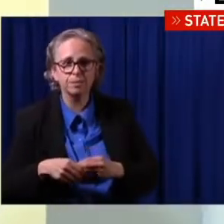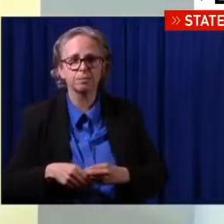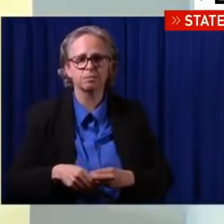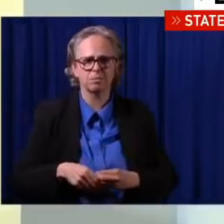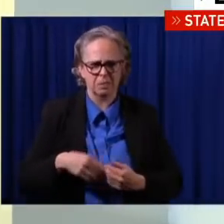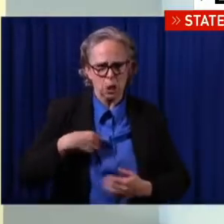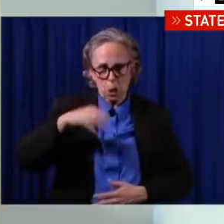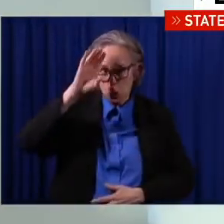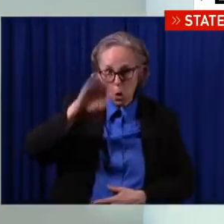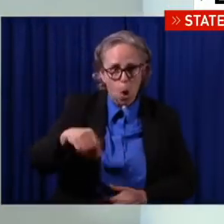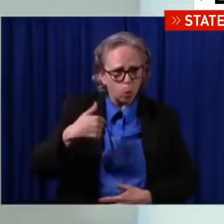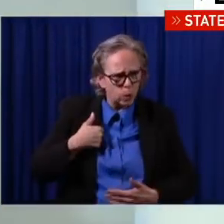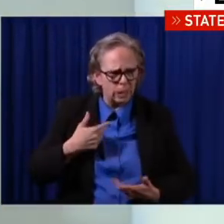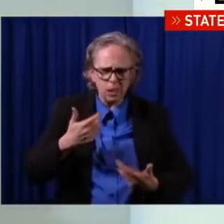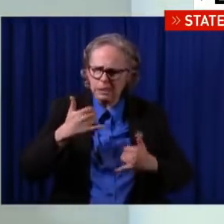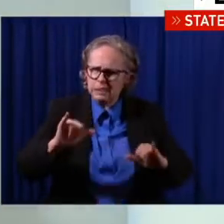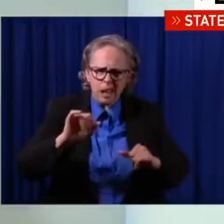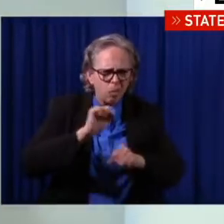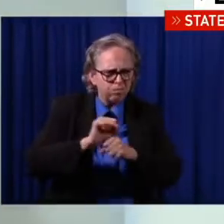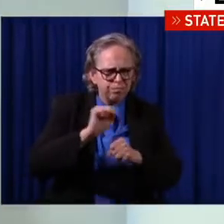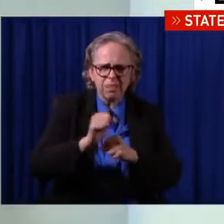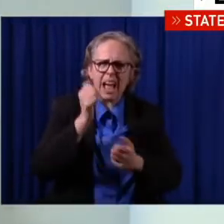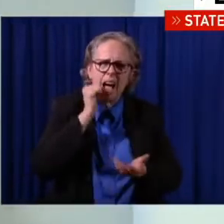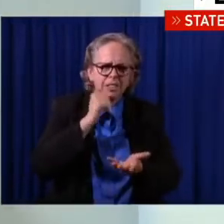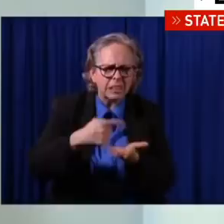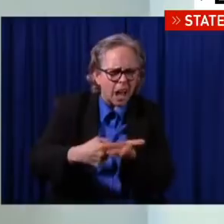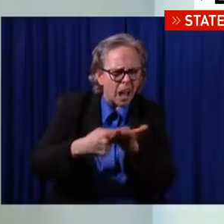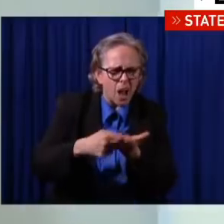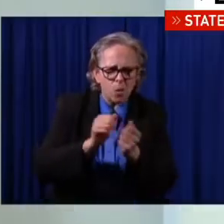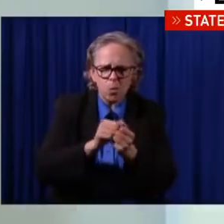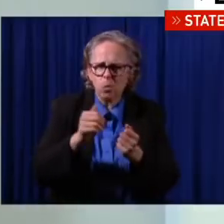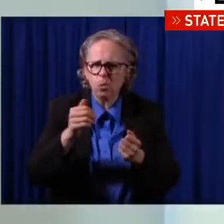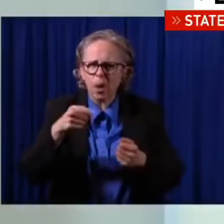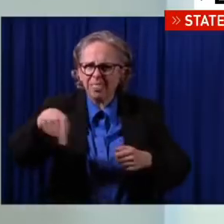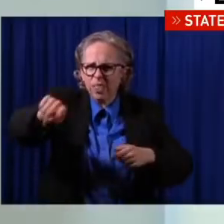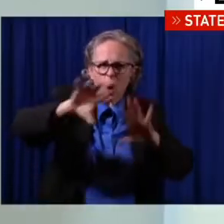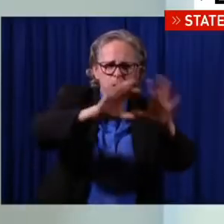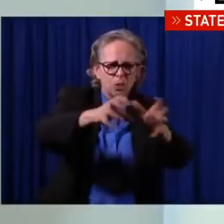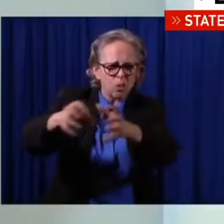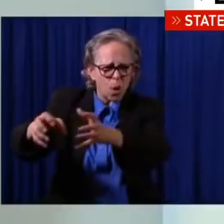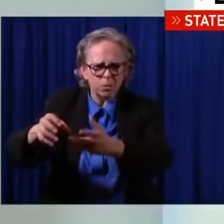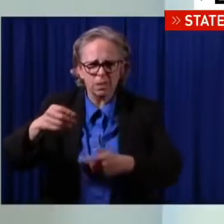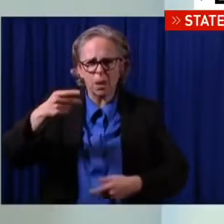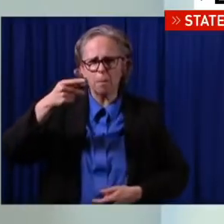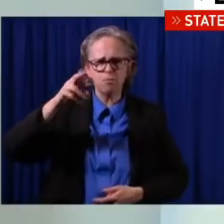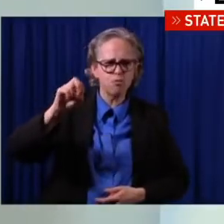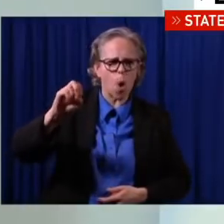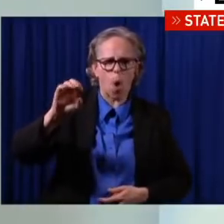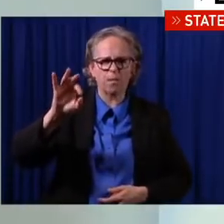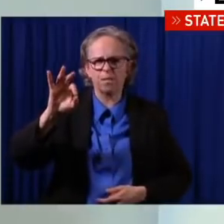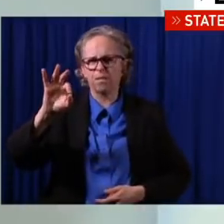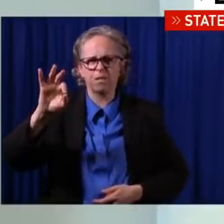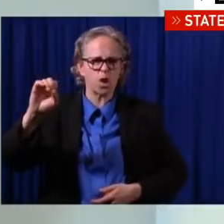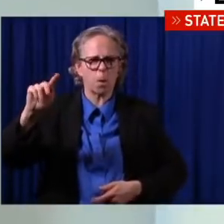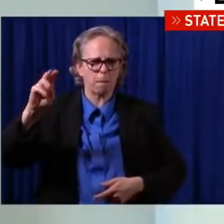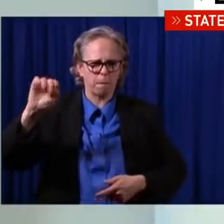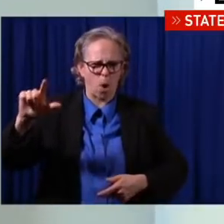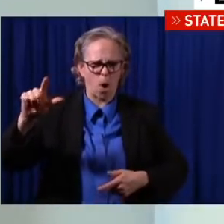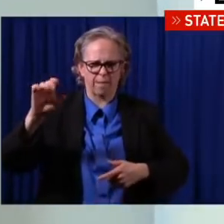with the Pro Football Hall of Fame on hearing alternative plans and engage in that dialogue.